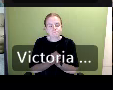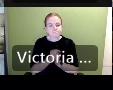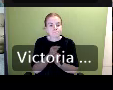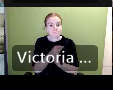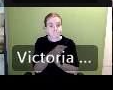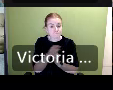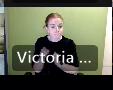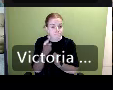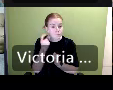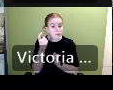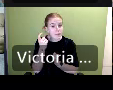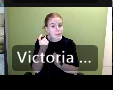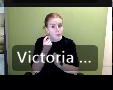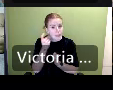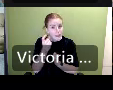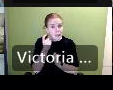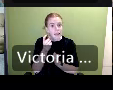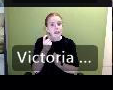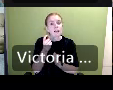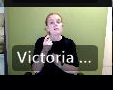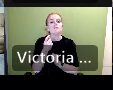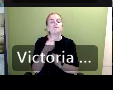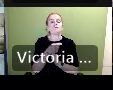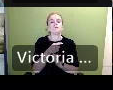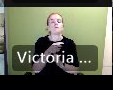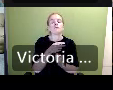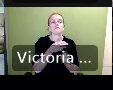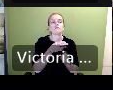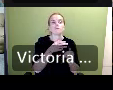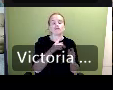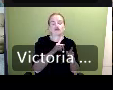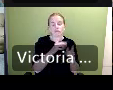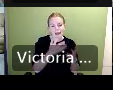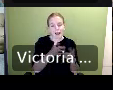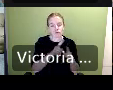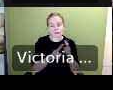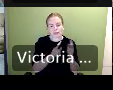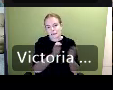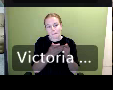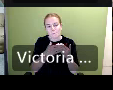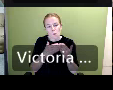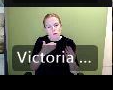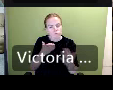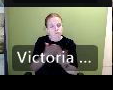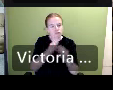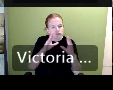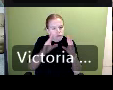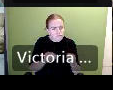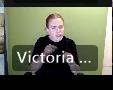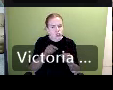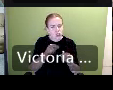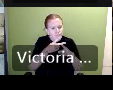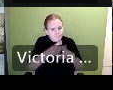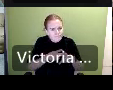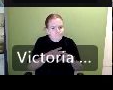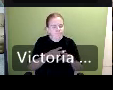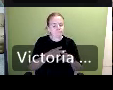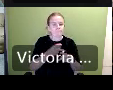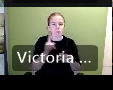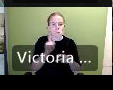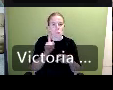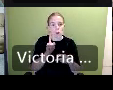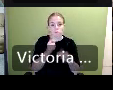in regards to moving more towards prevention. The next one after this is what are those concerns you might have as well. And the final